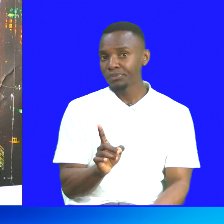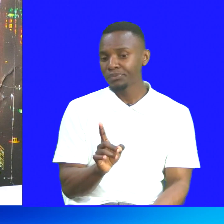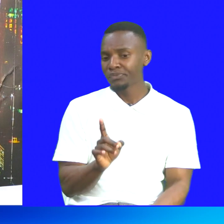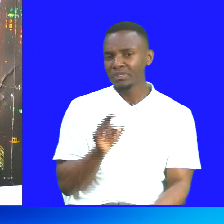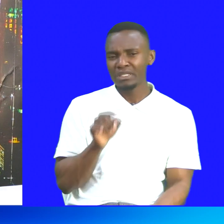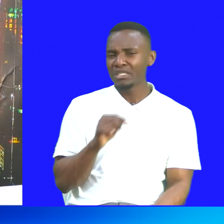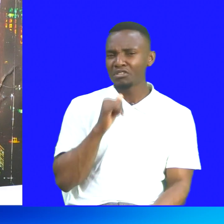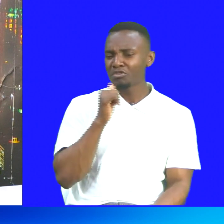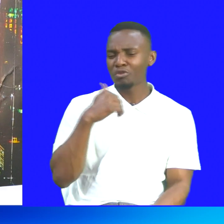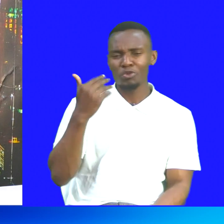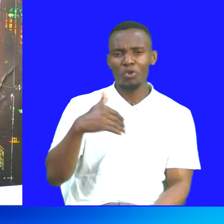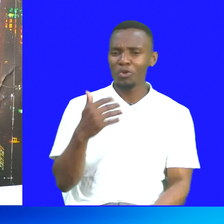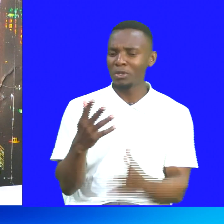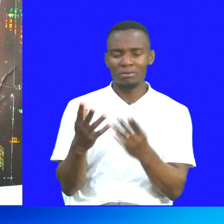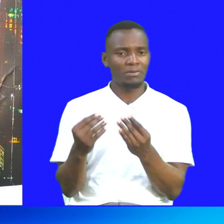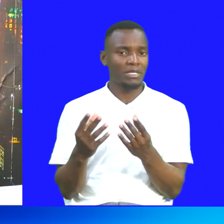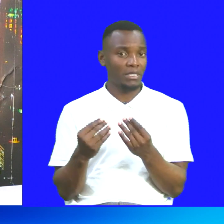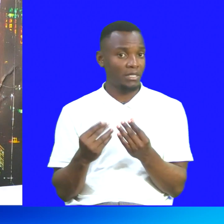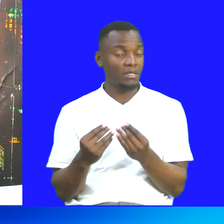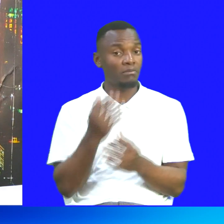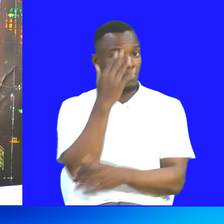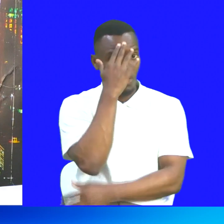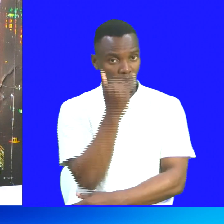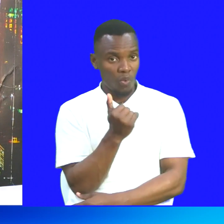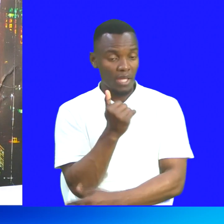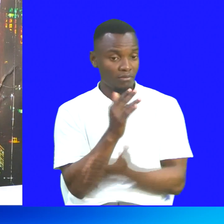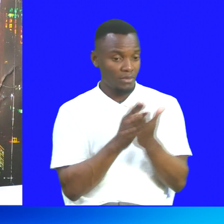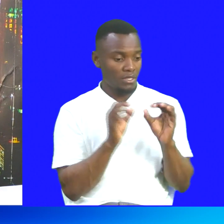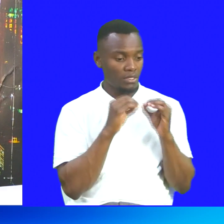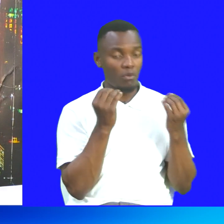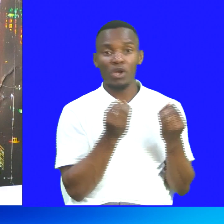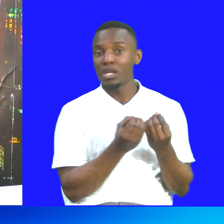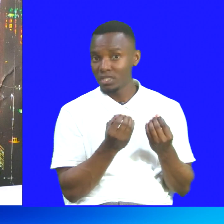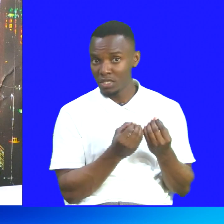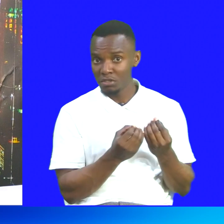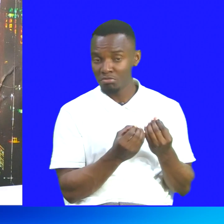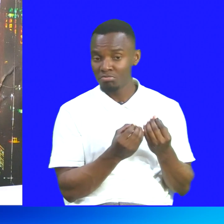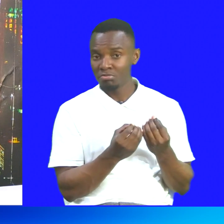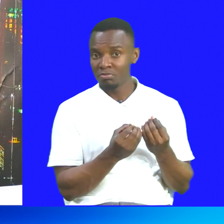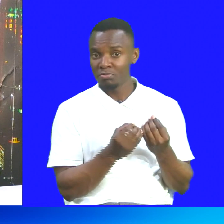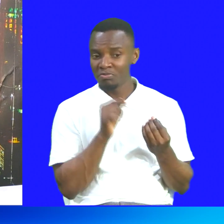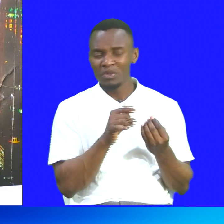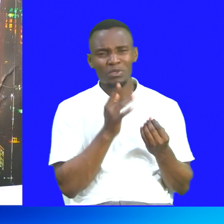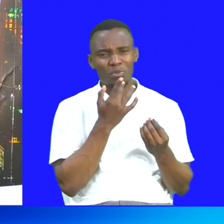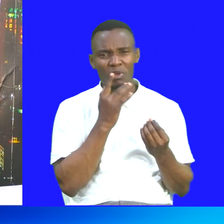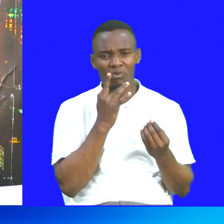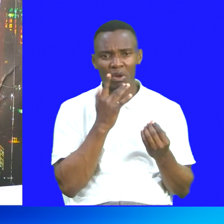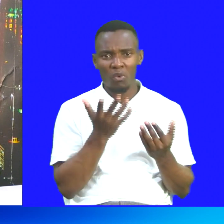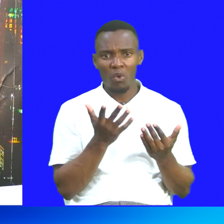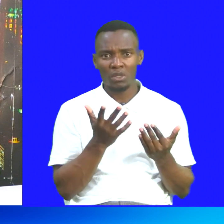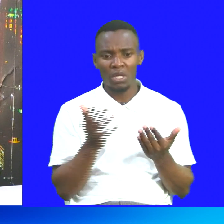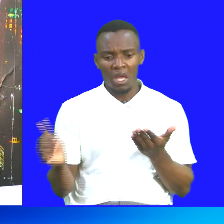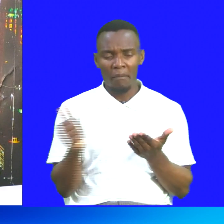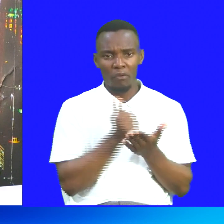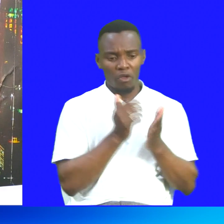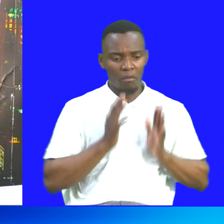always as easy as it sounds, because some organizations, they better hire a person without